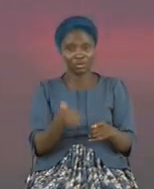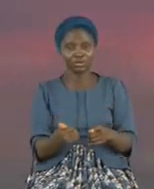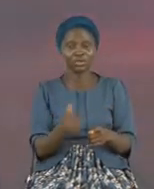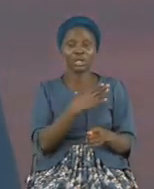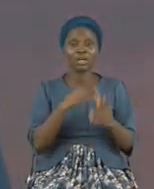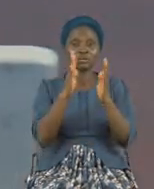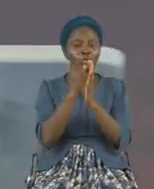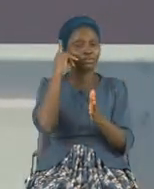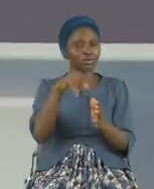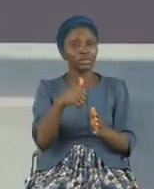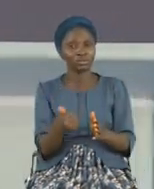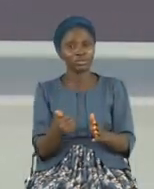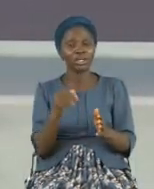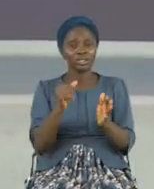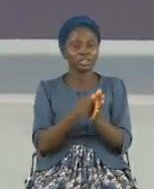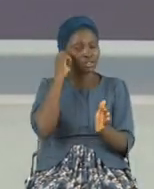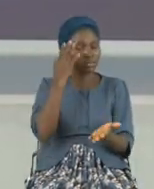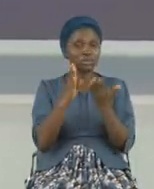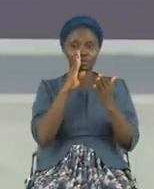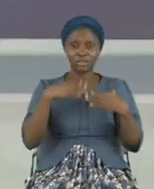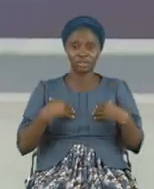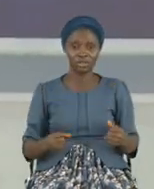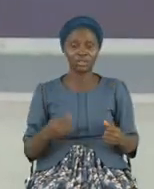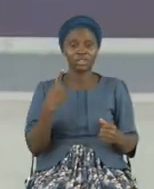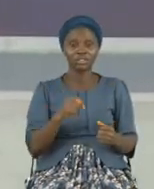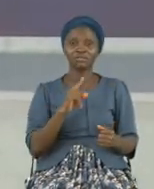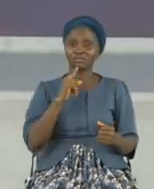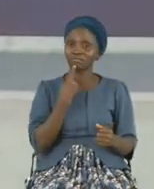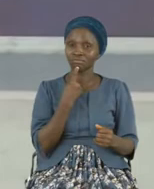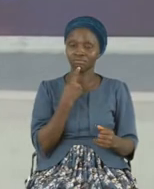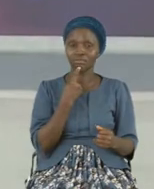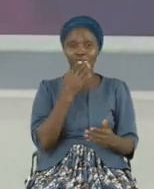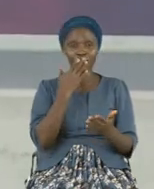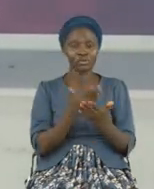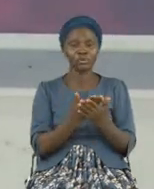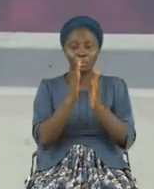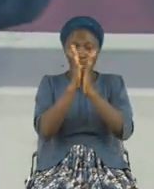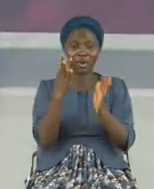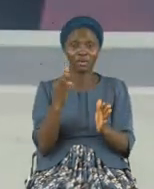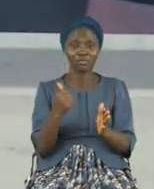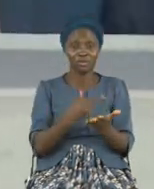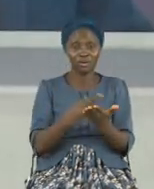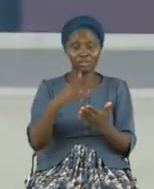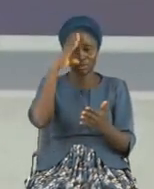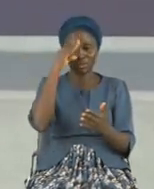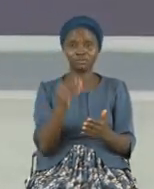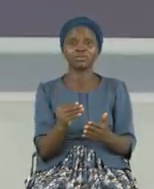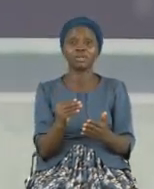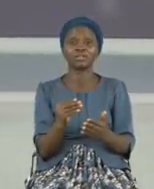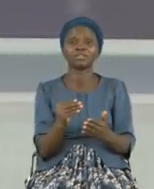prayer of a father, of a righteous man, availeth much. That's another method. Speak the word